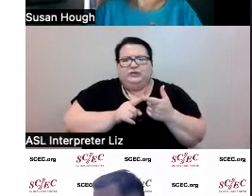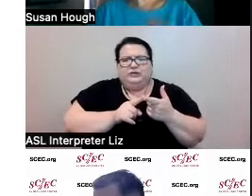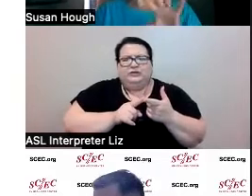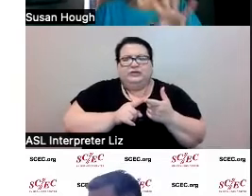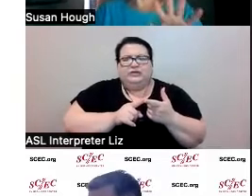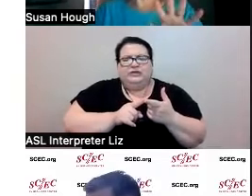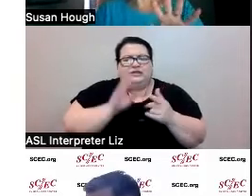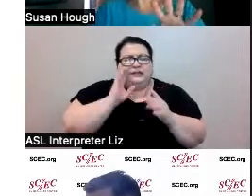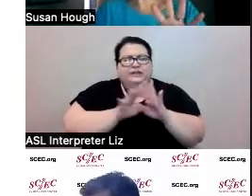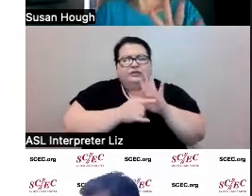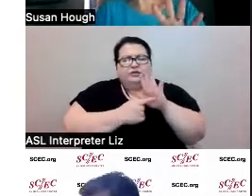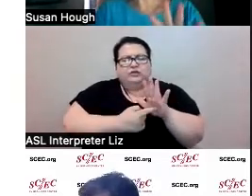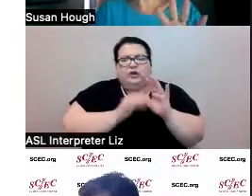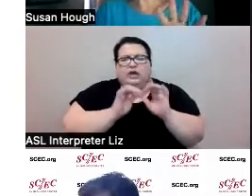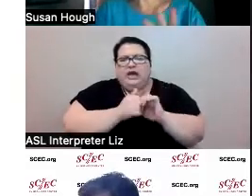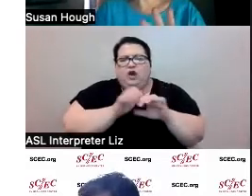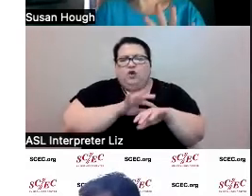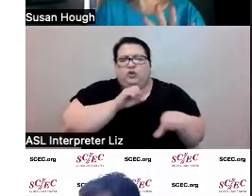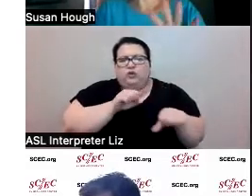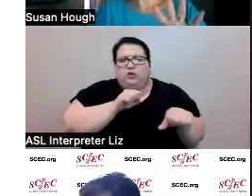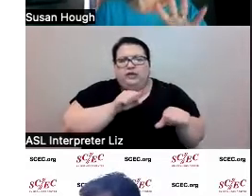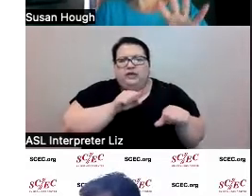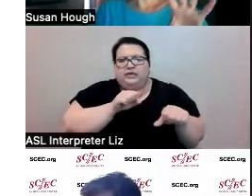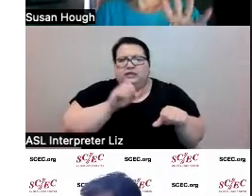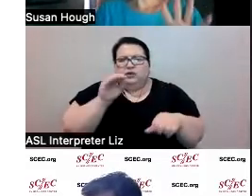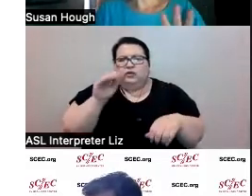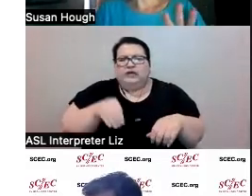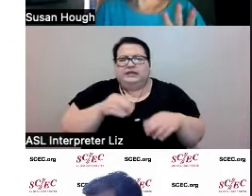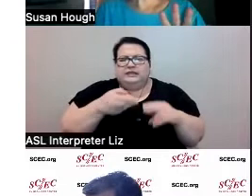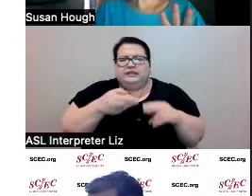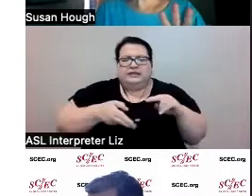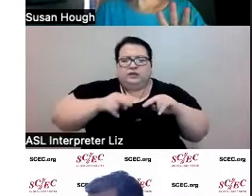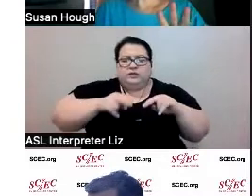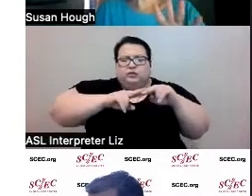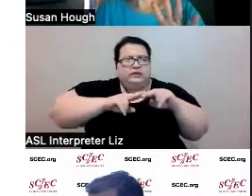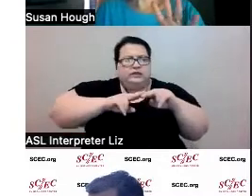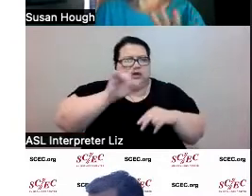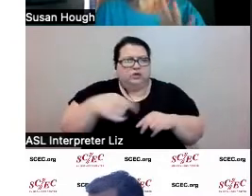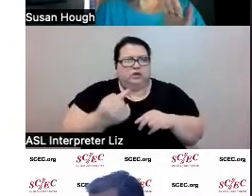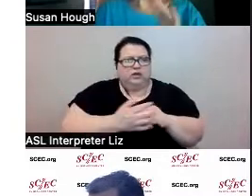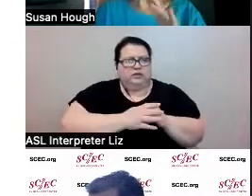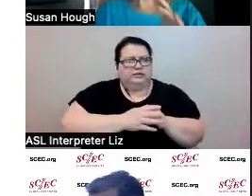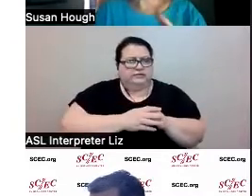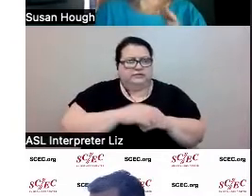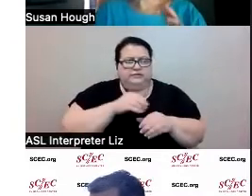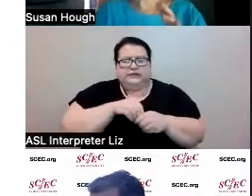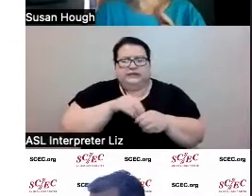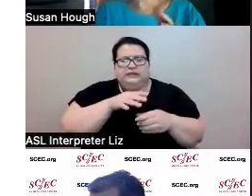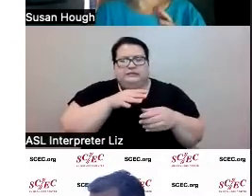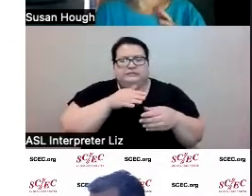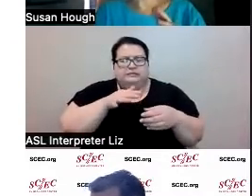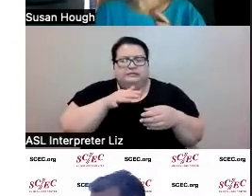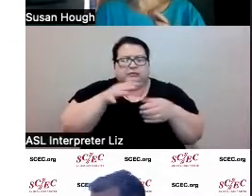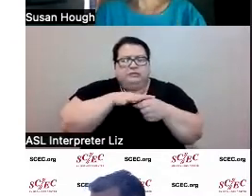a picture that shows how earthquake rates increased not only in proximity to where